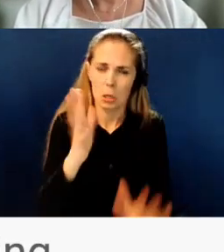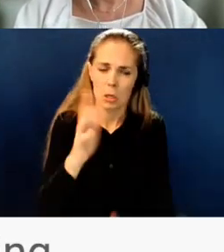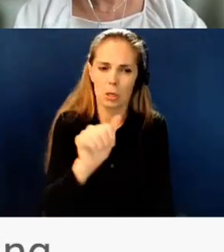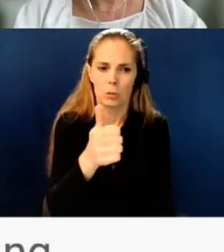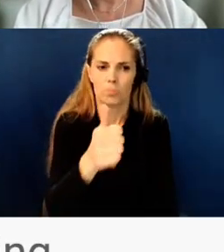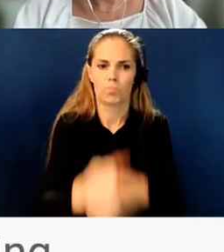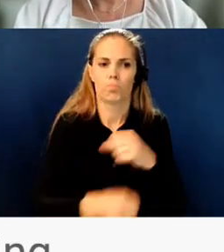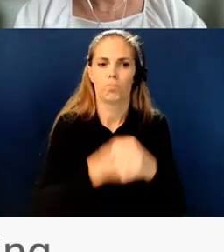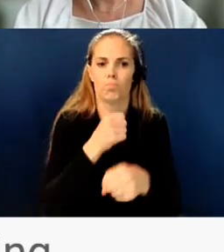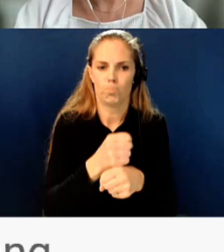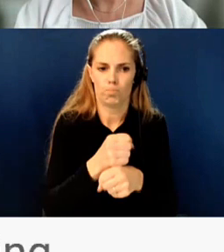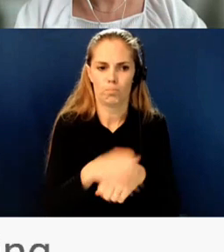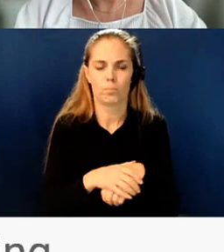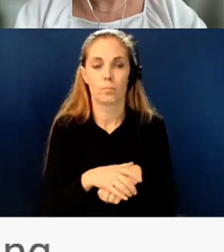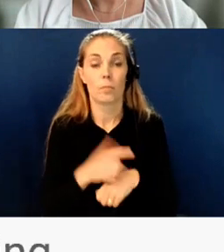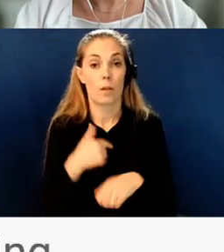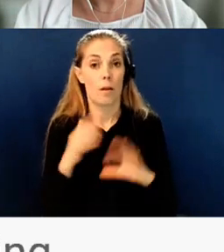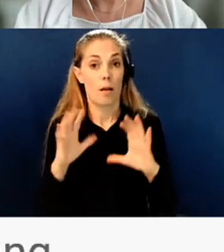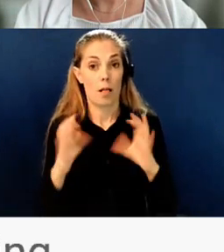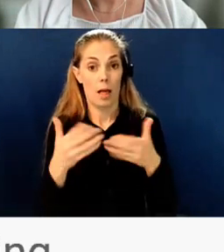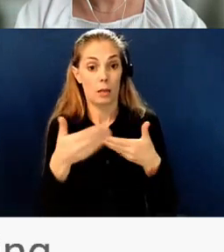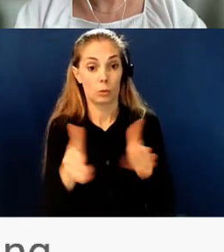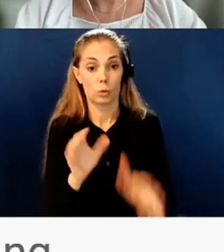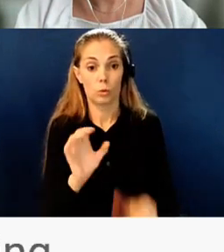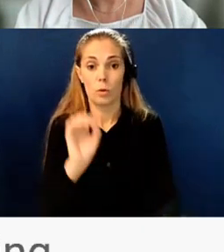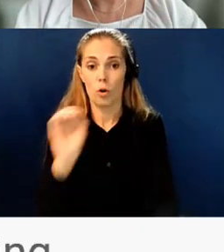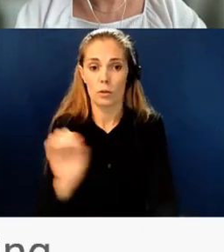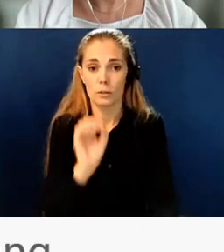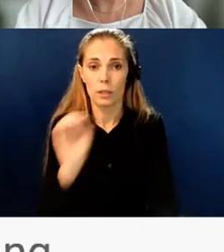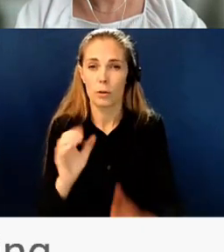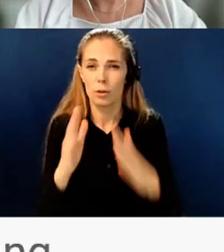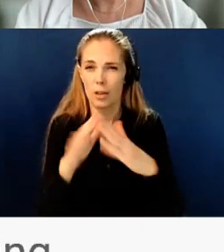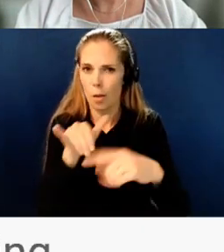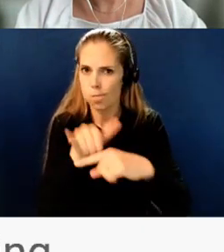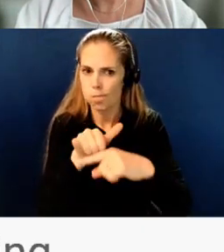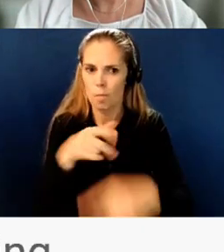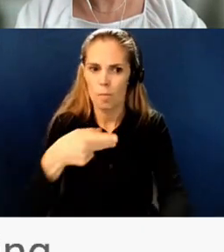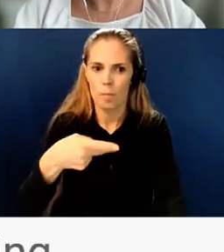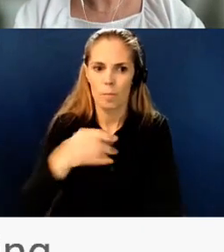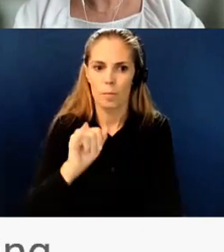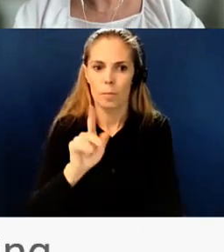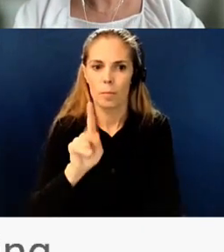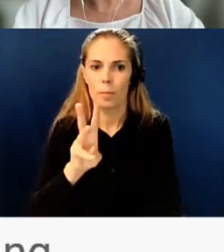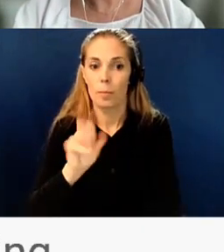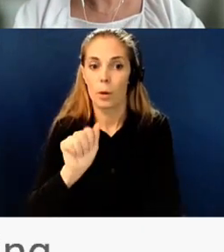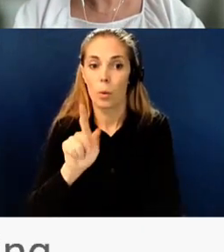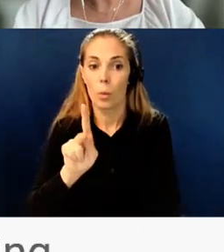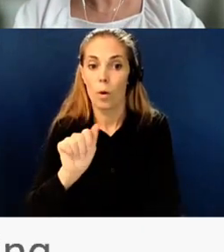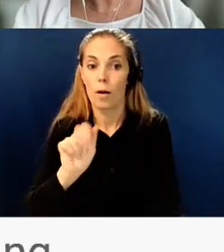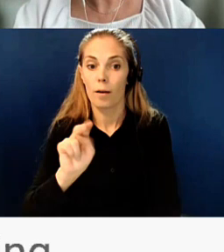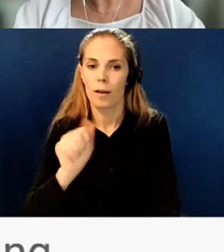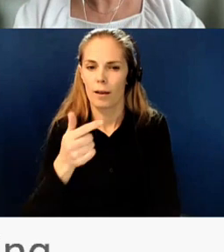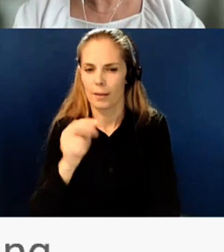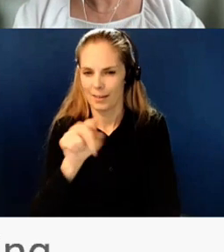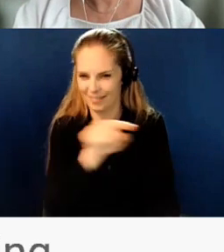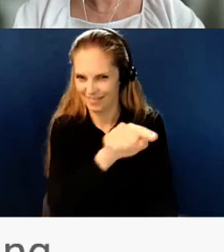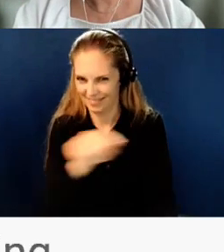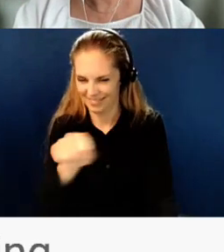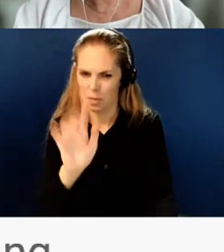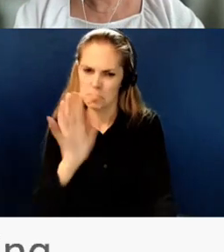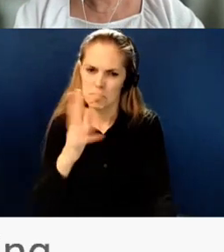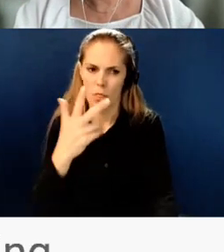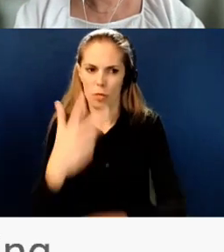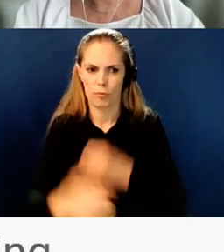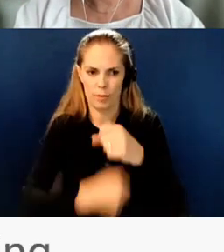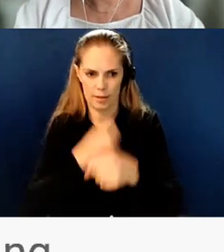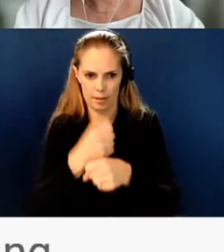taking my classroom on the road to many small towns and villages in Eastern Ontario. I should have said Renfrew County. Since